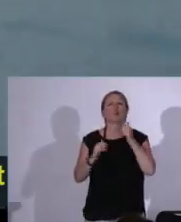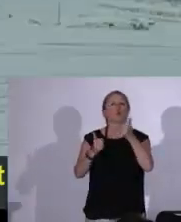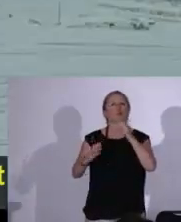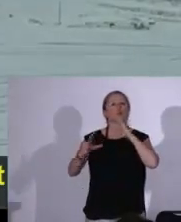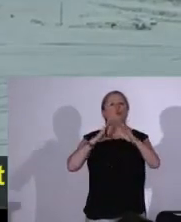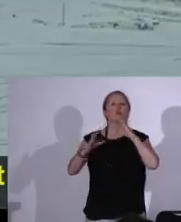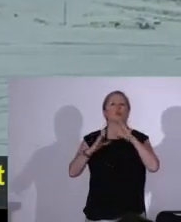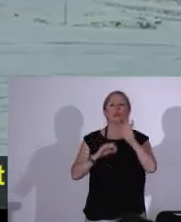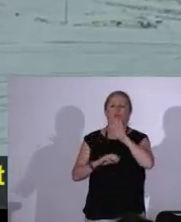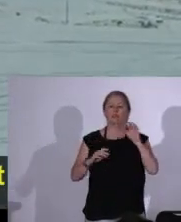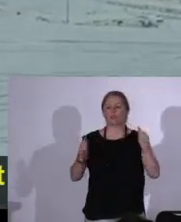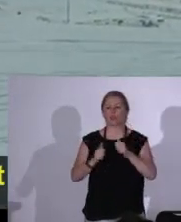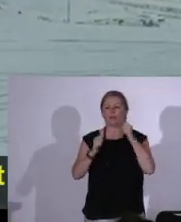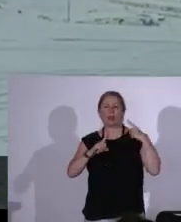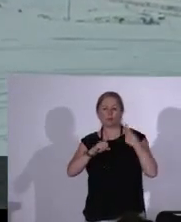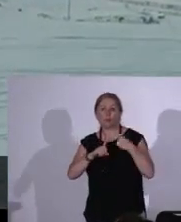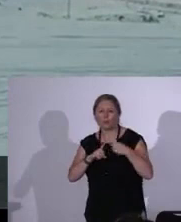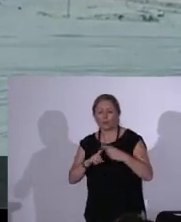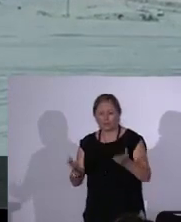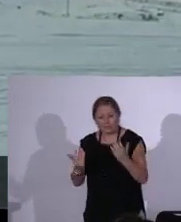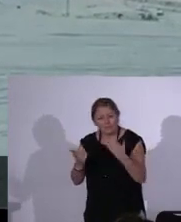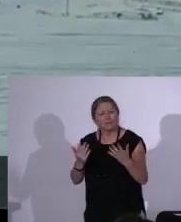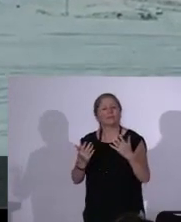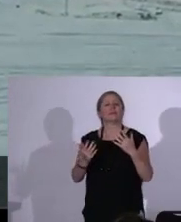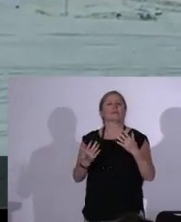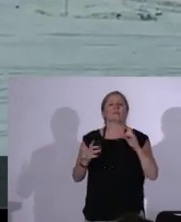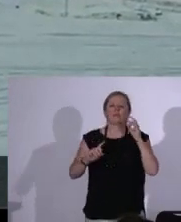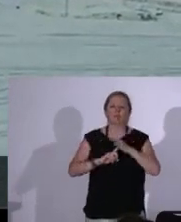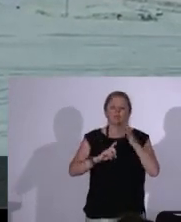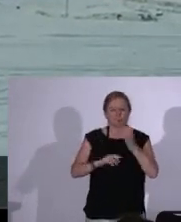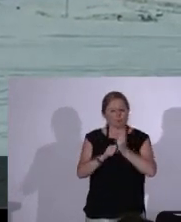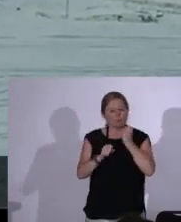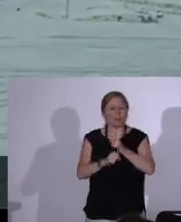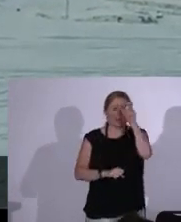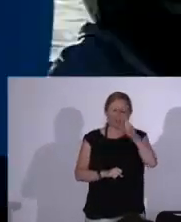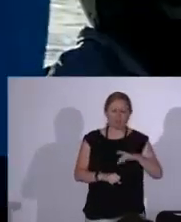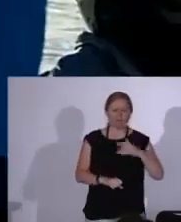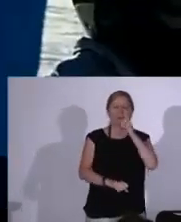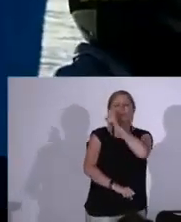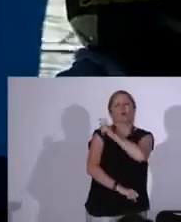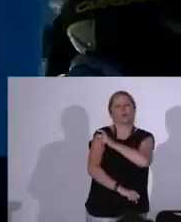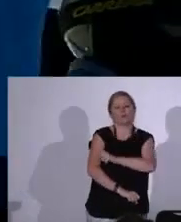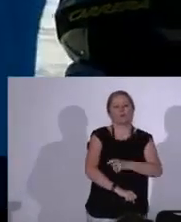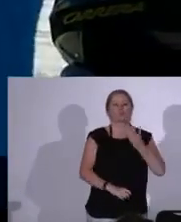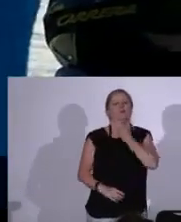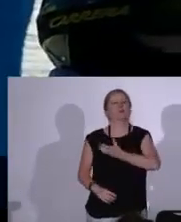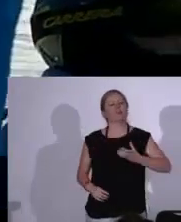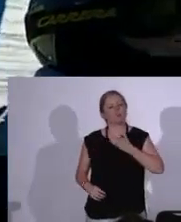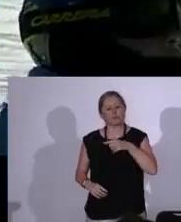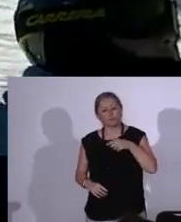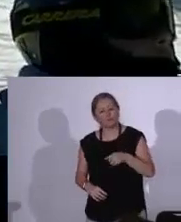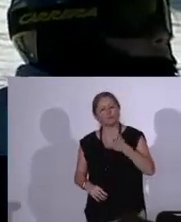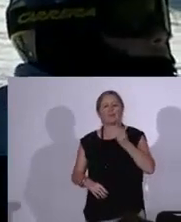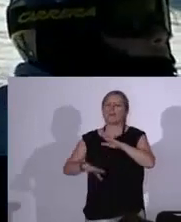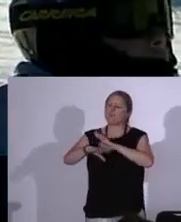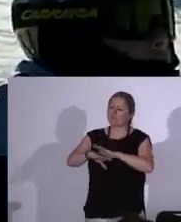communication is not about rushing people. It's about making them feel confident and comfortable that they've got time